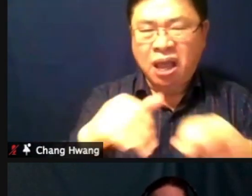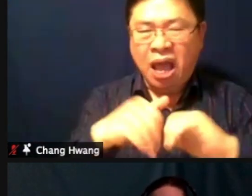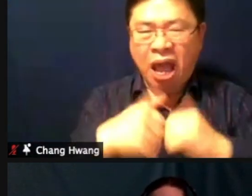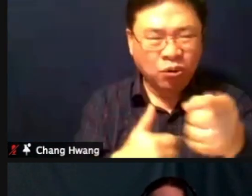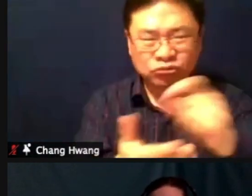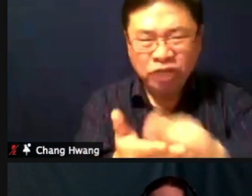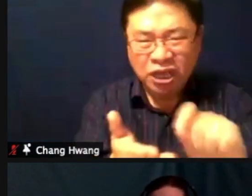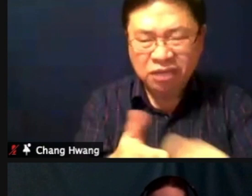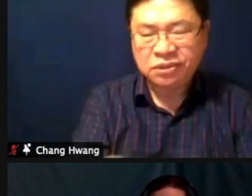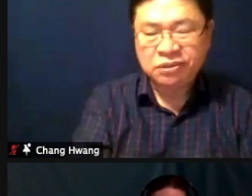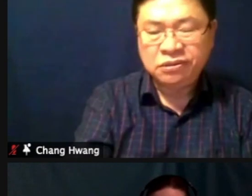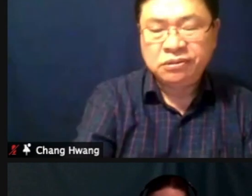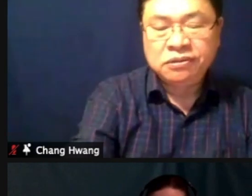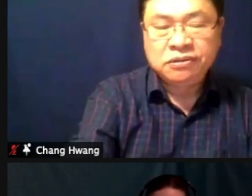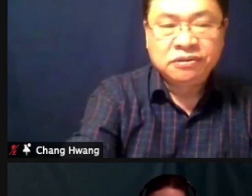depicted here.